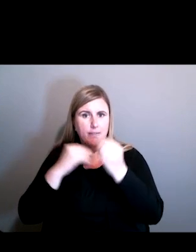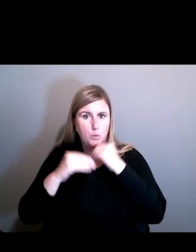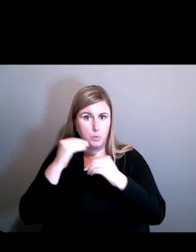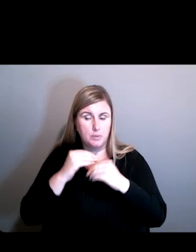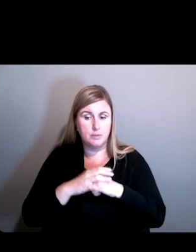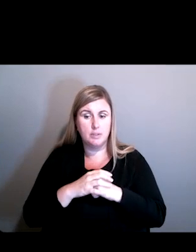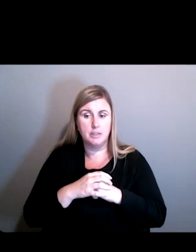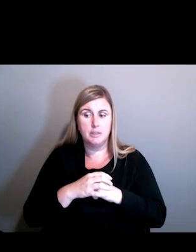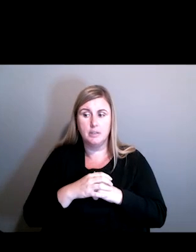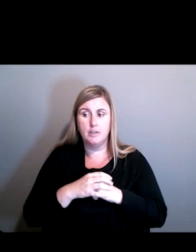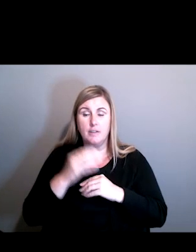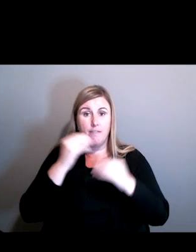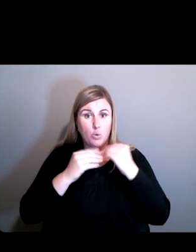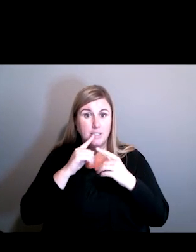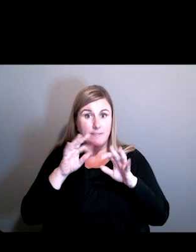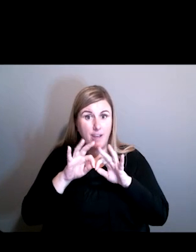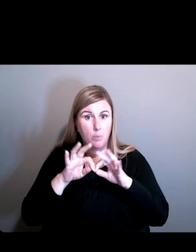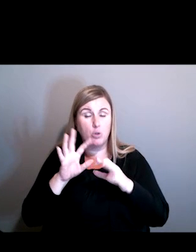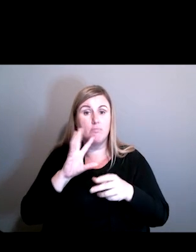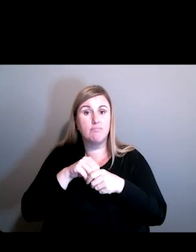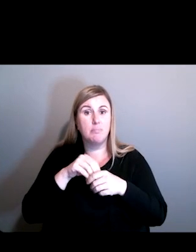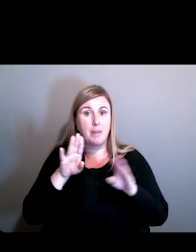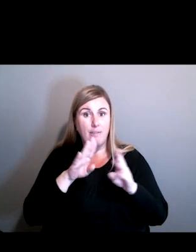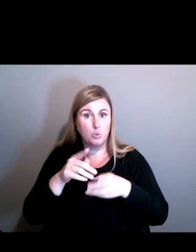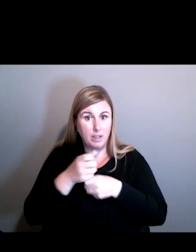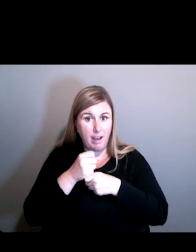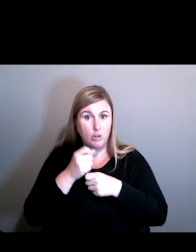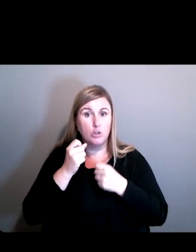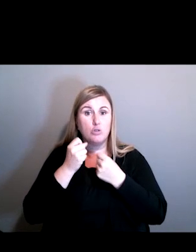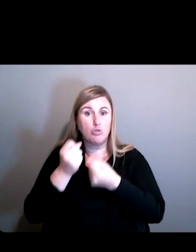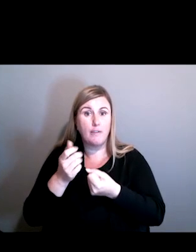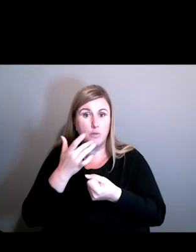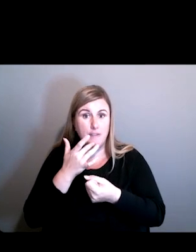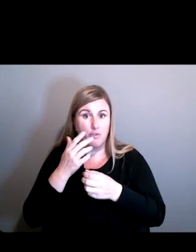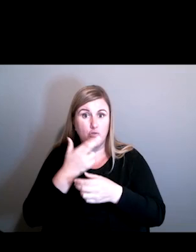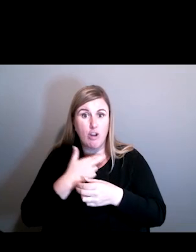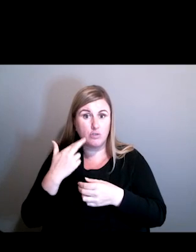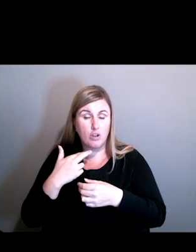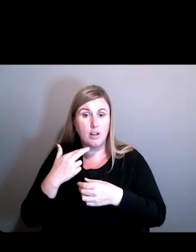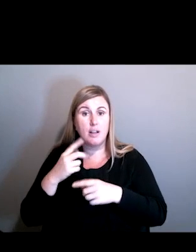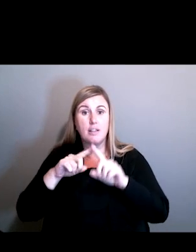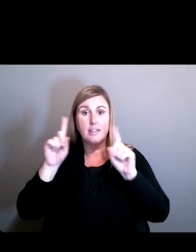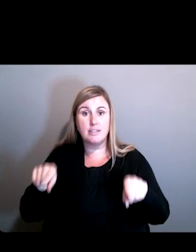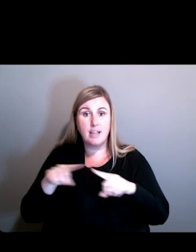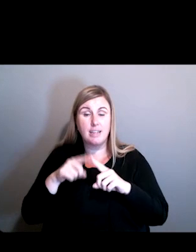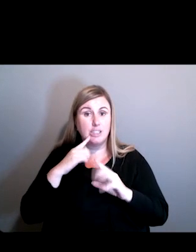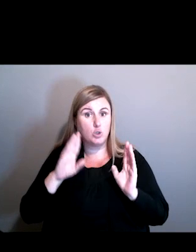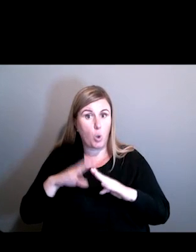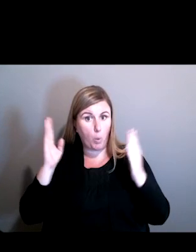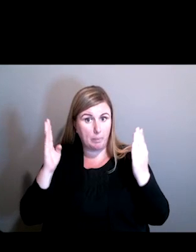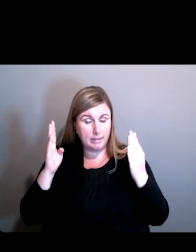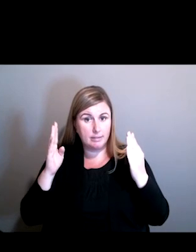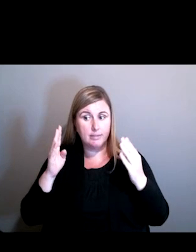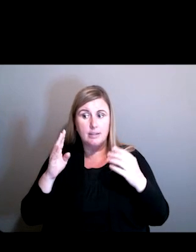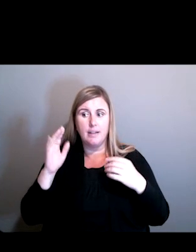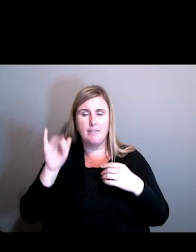food. So food is valuable, you engage in behaviors to get it, you drive to your favorite restaurant, the sign says it's open.